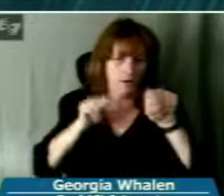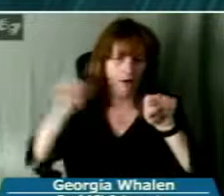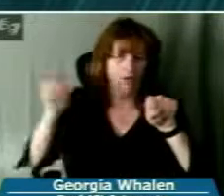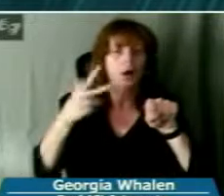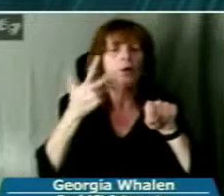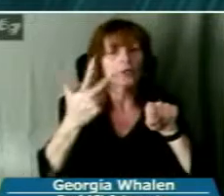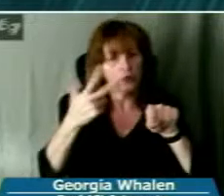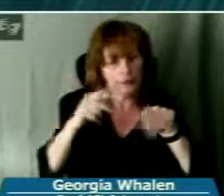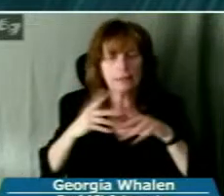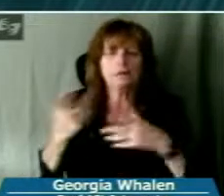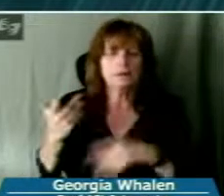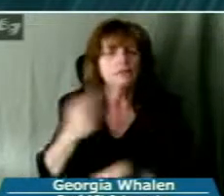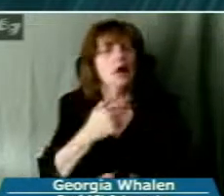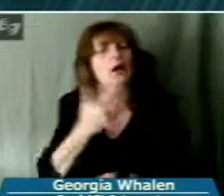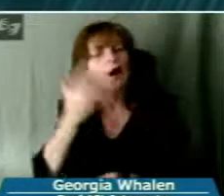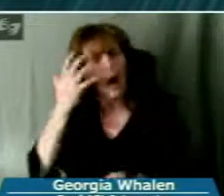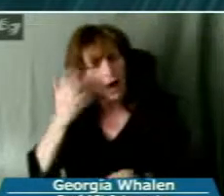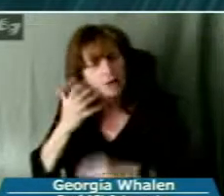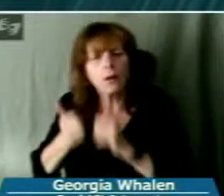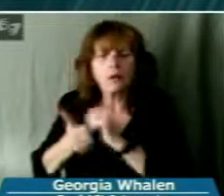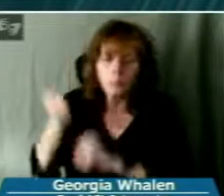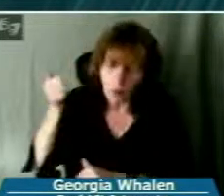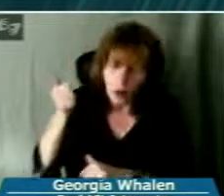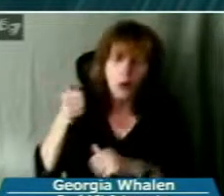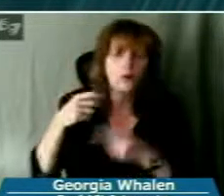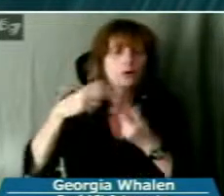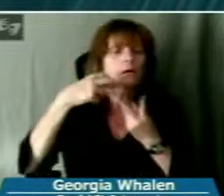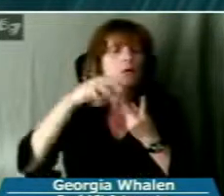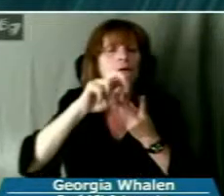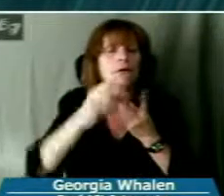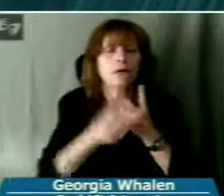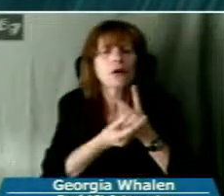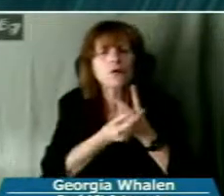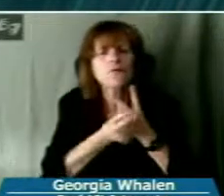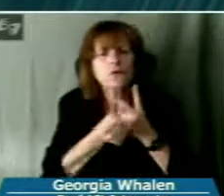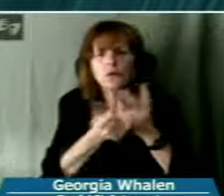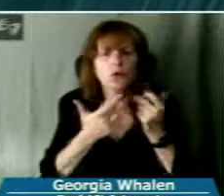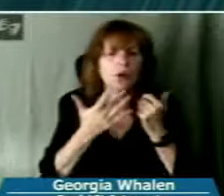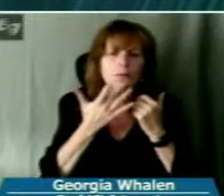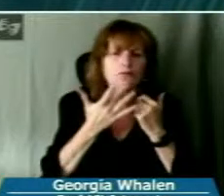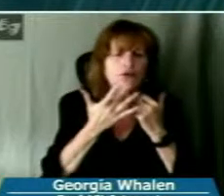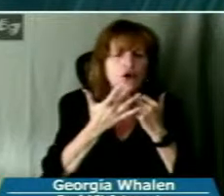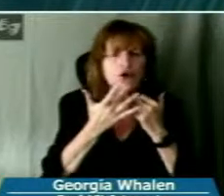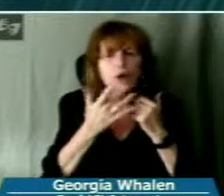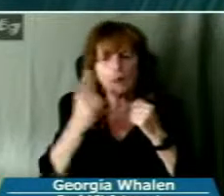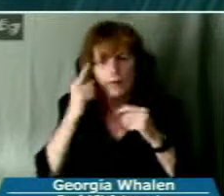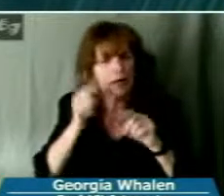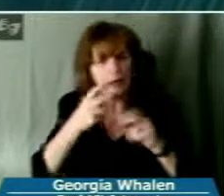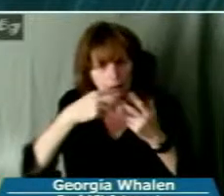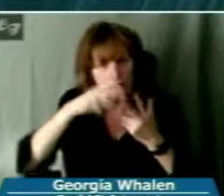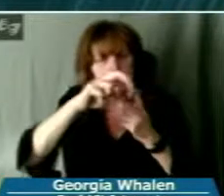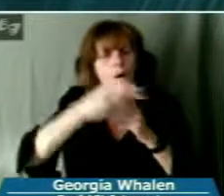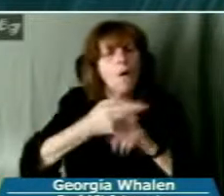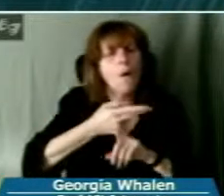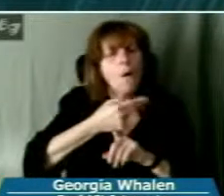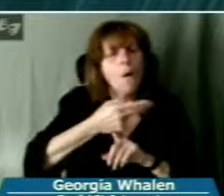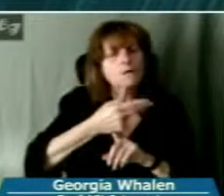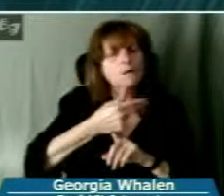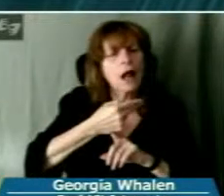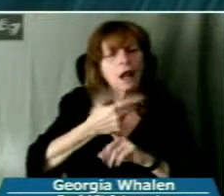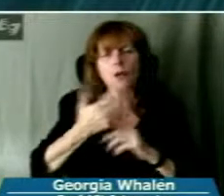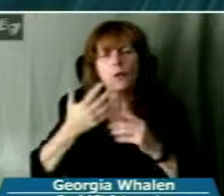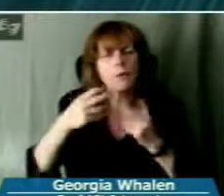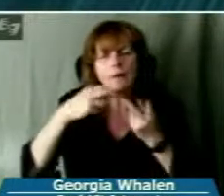hospital. A couple of the residents chose to make alternative arrangements. I understand it might have included hotels or some other arrangements with family